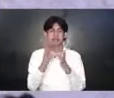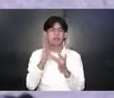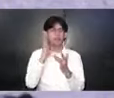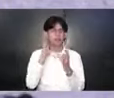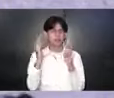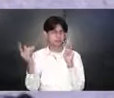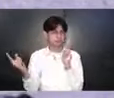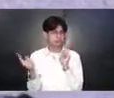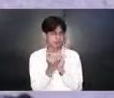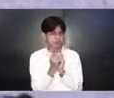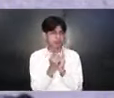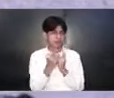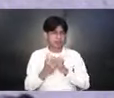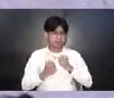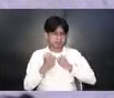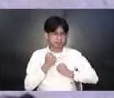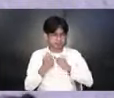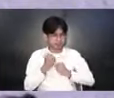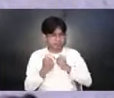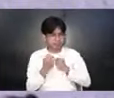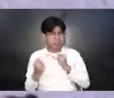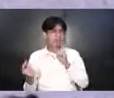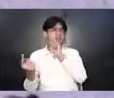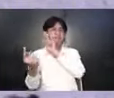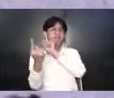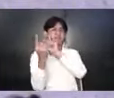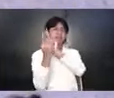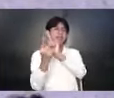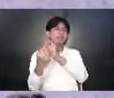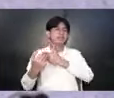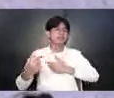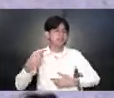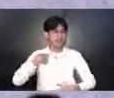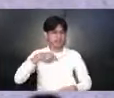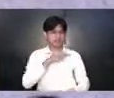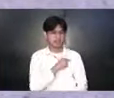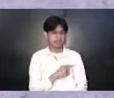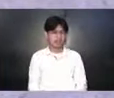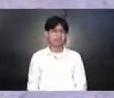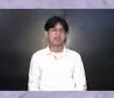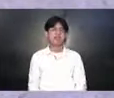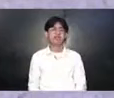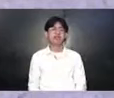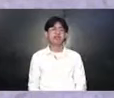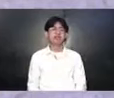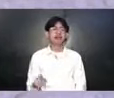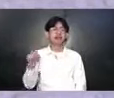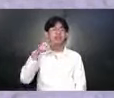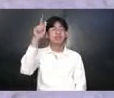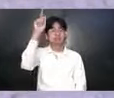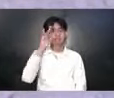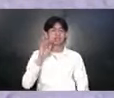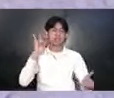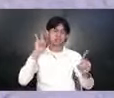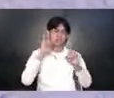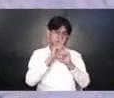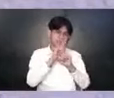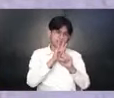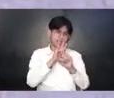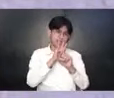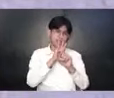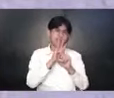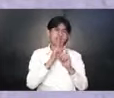run to you. Just to meet you where you are. You are loved, brothers and sisters. Amen.